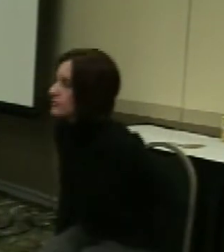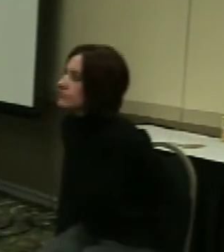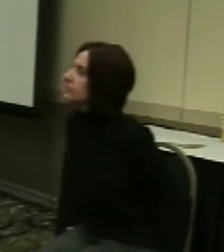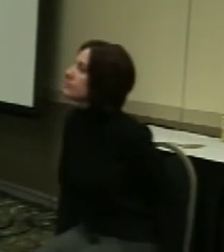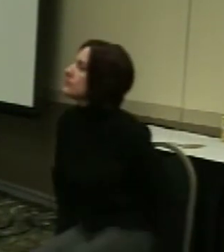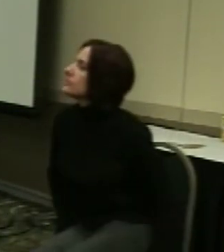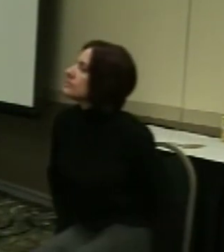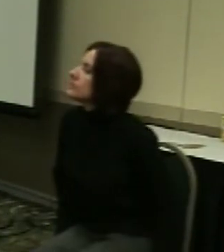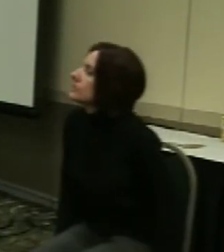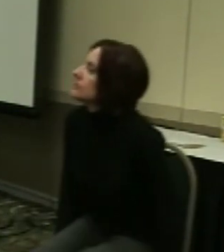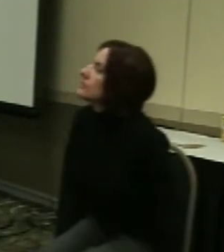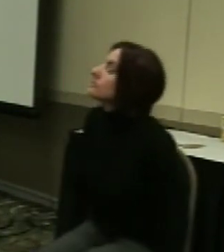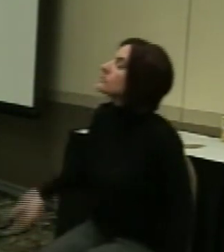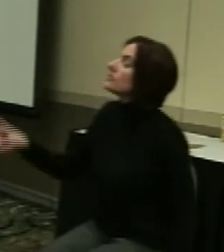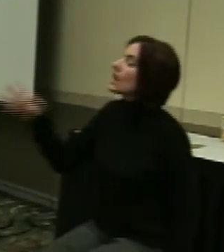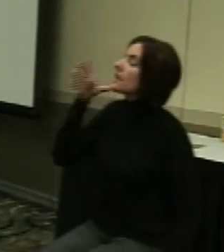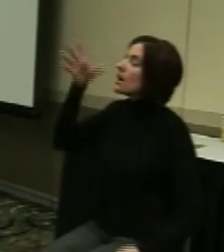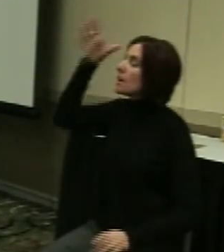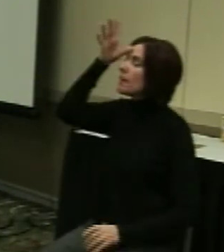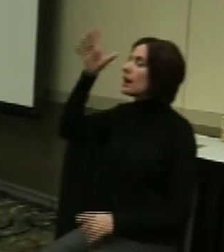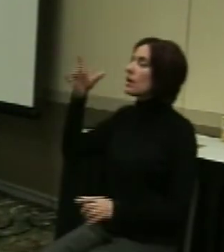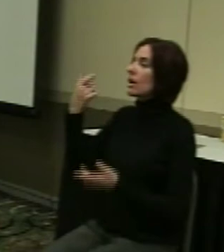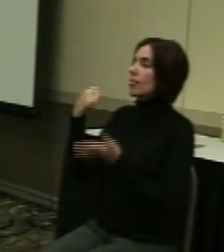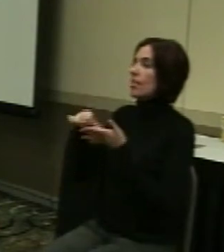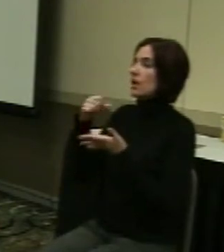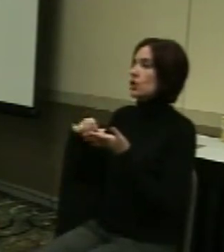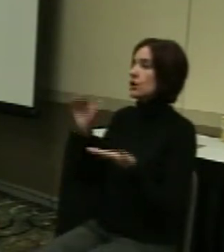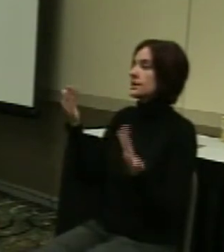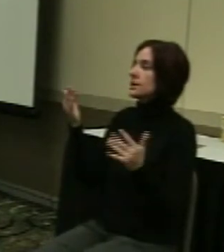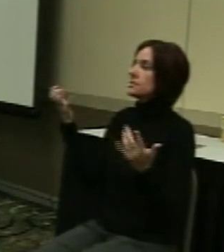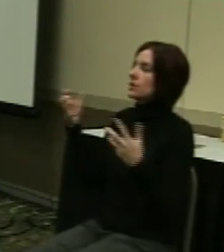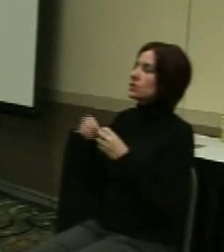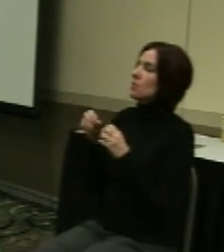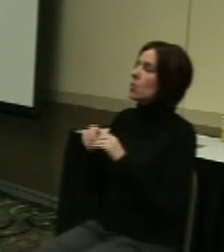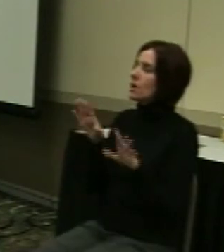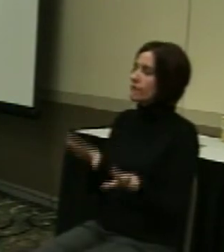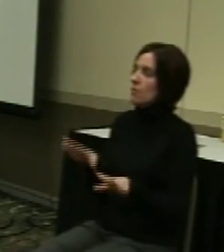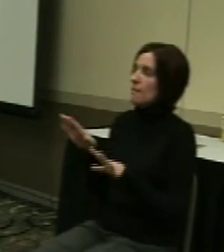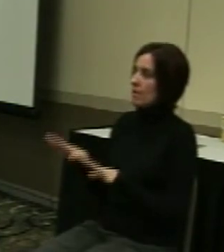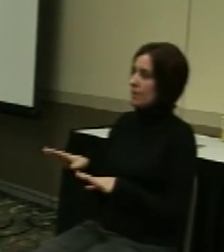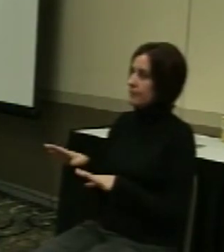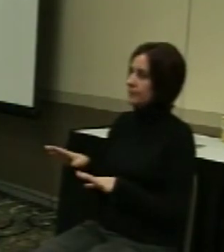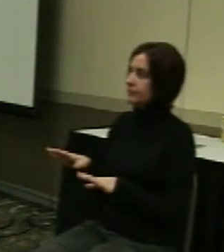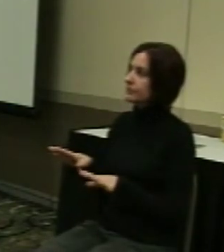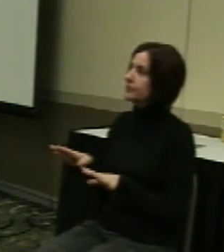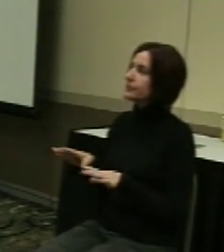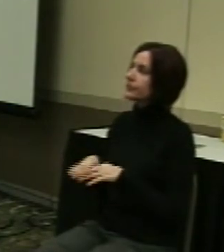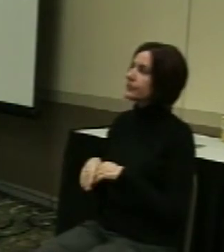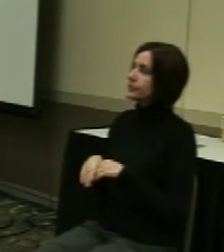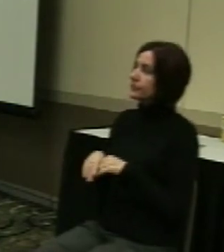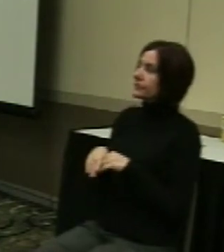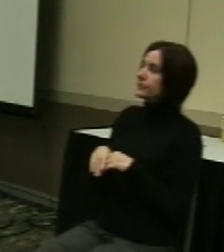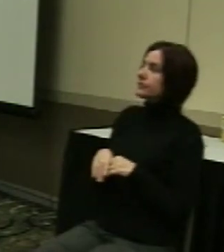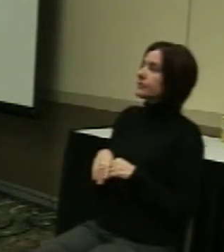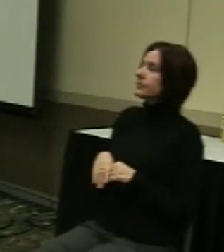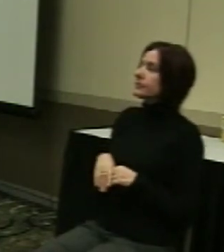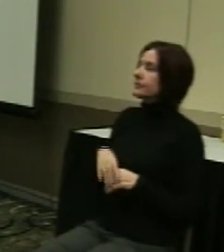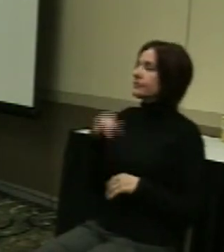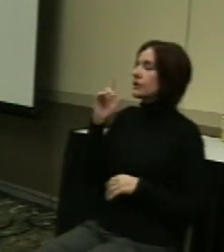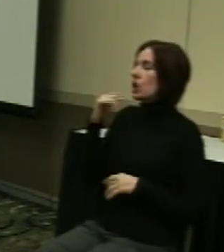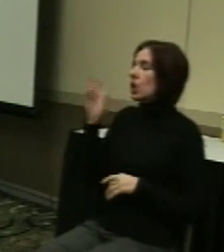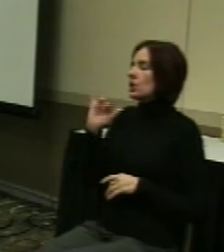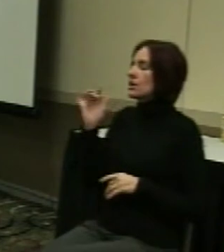The parent letter seems much more informal, and it has a lot more, it looks like the therapist is trying to be really positive